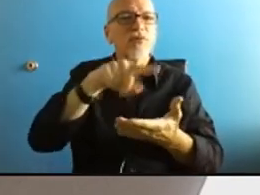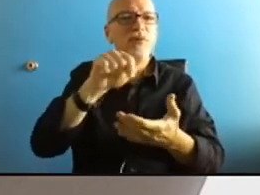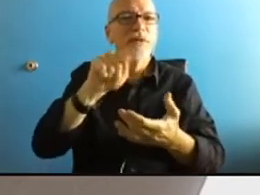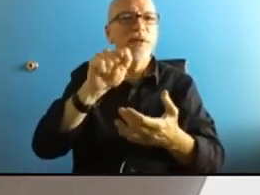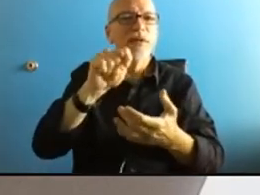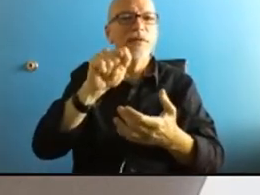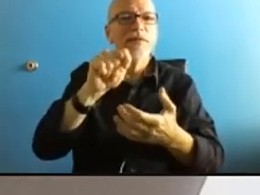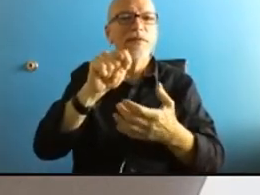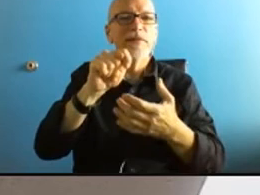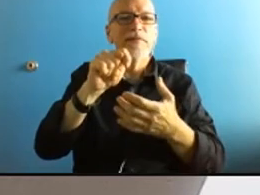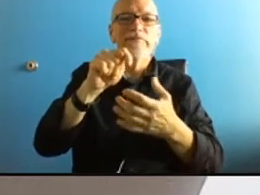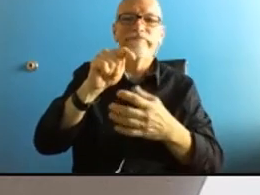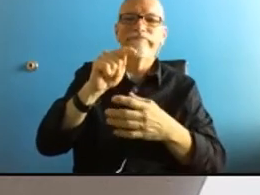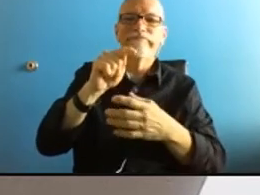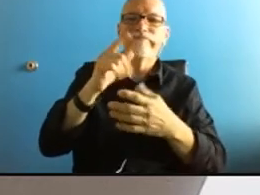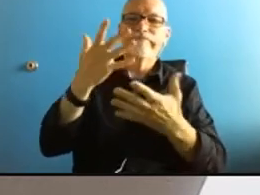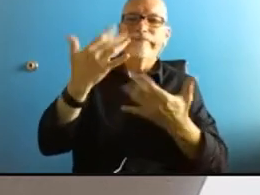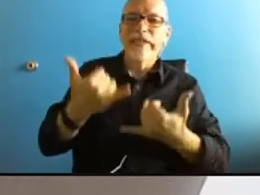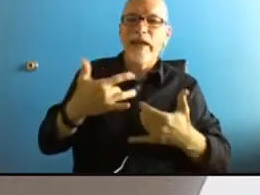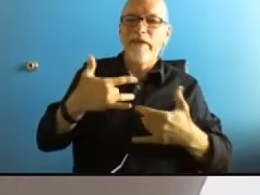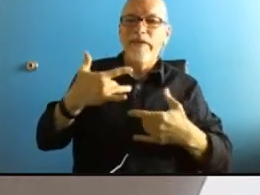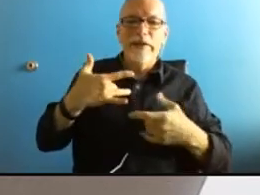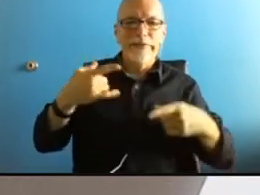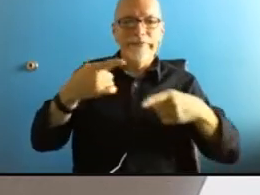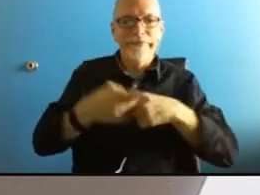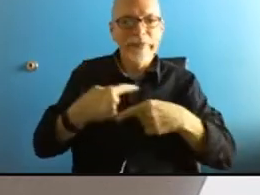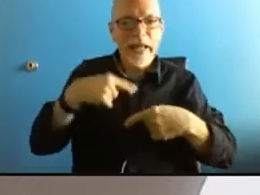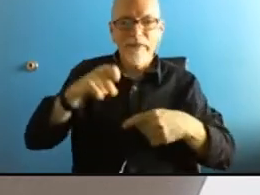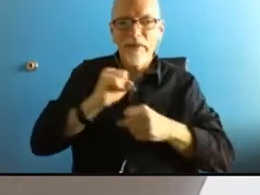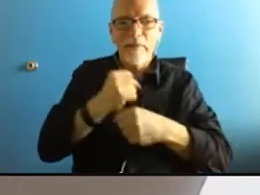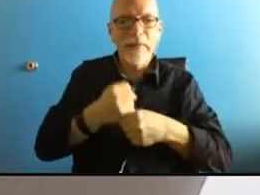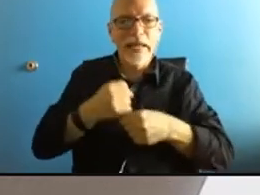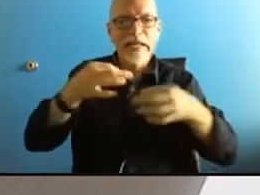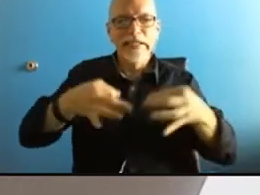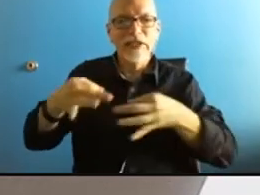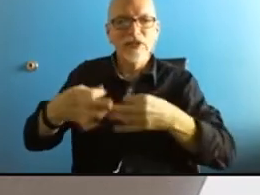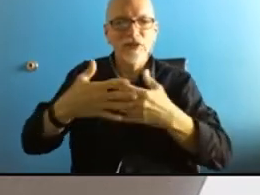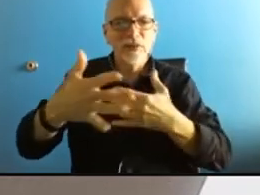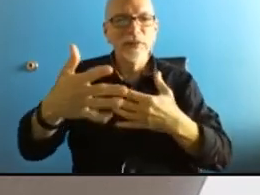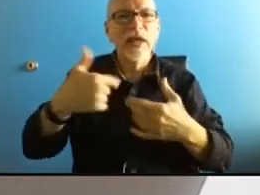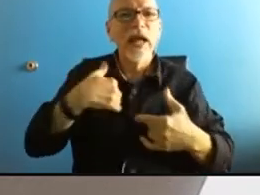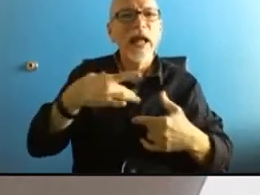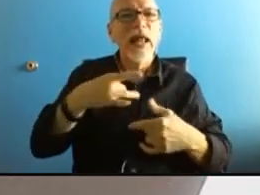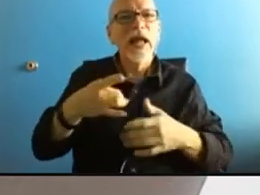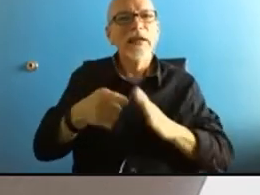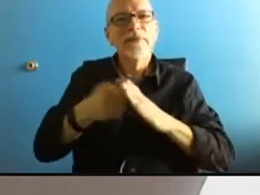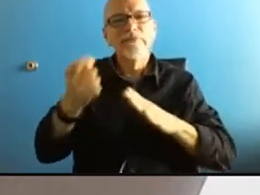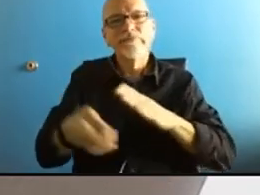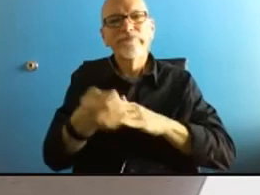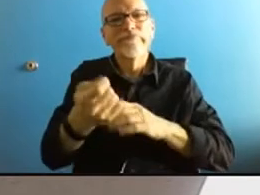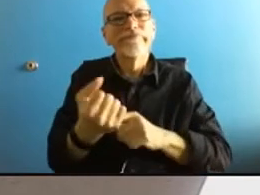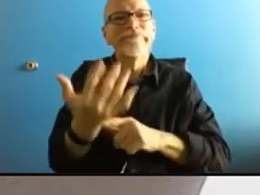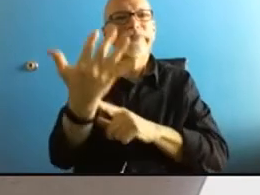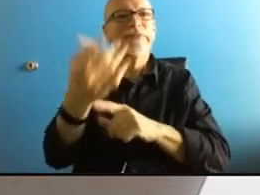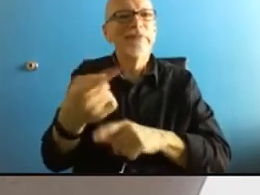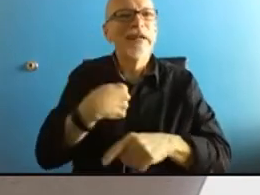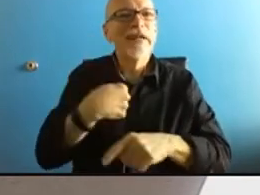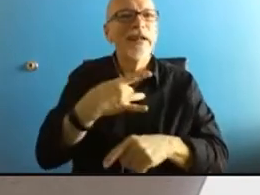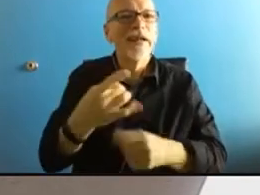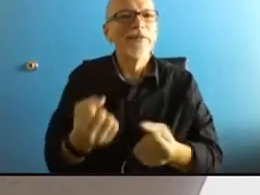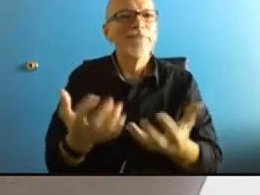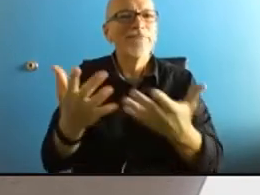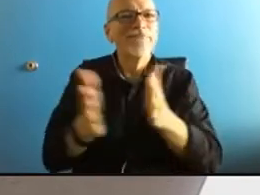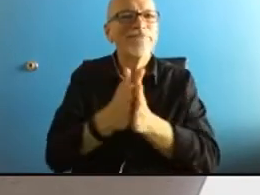of making very important transition decisions. I like to ignite their fire. And so I need time to do